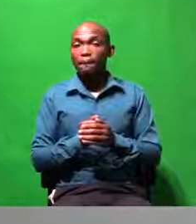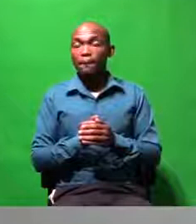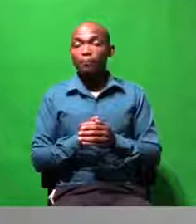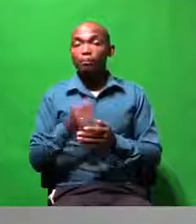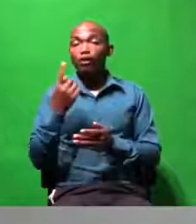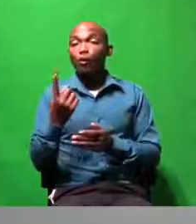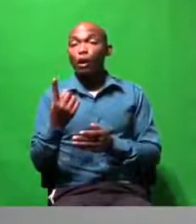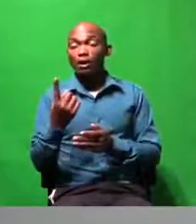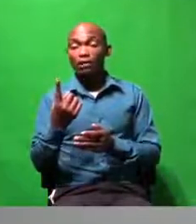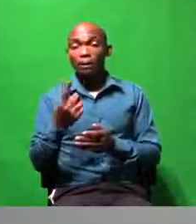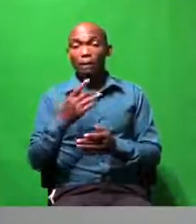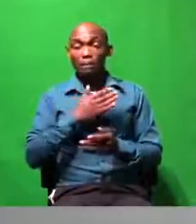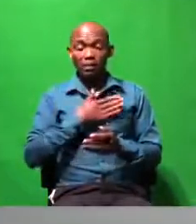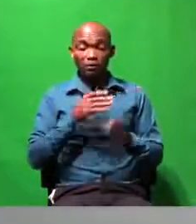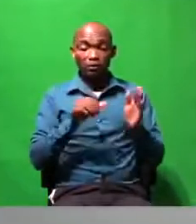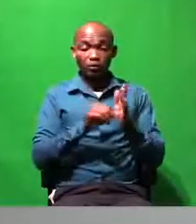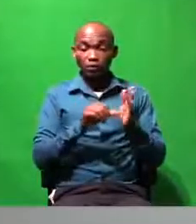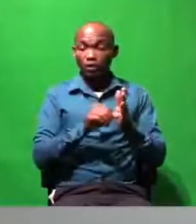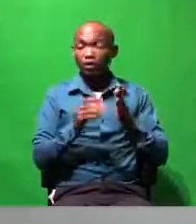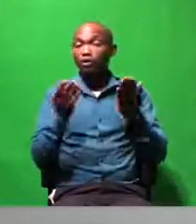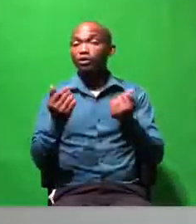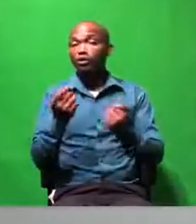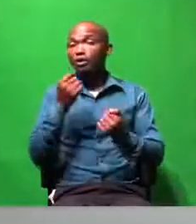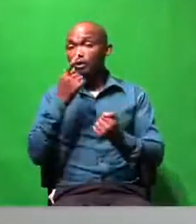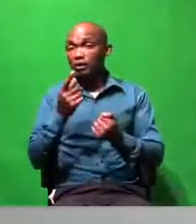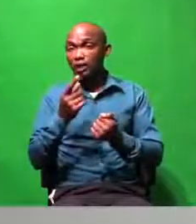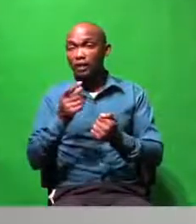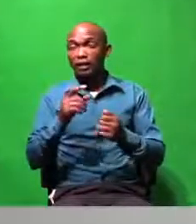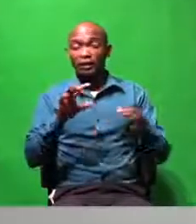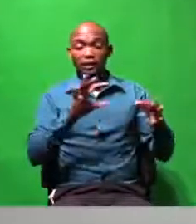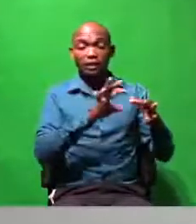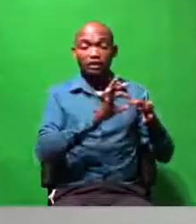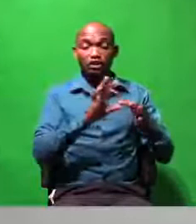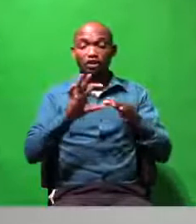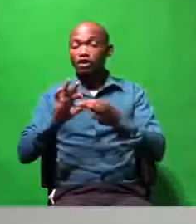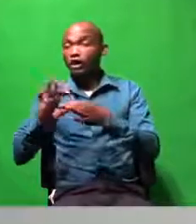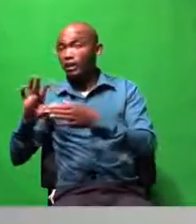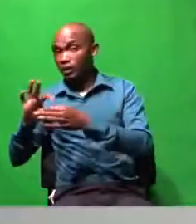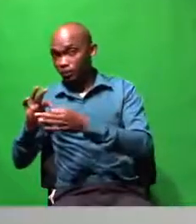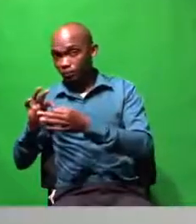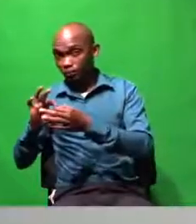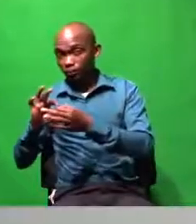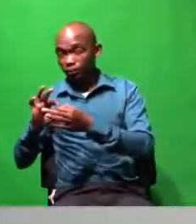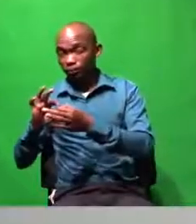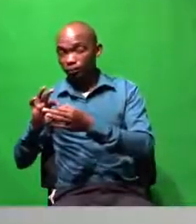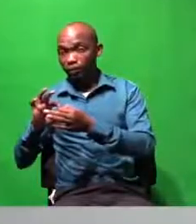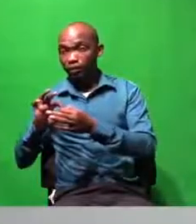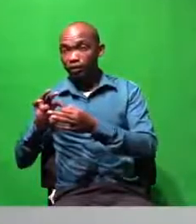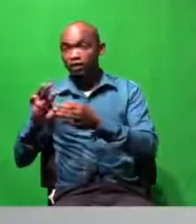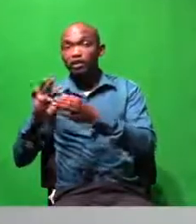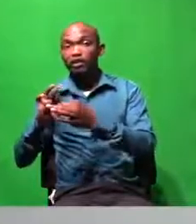One, my student, the one we can say is a chain surveying. Is a